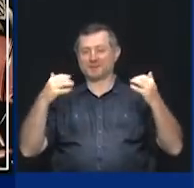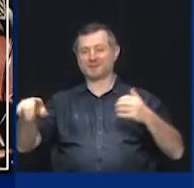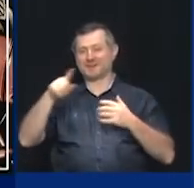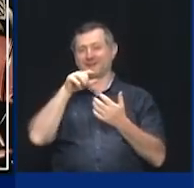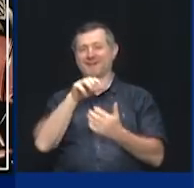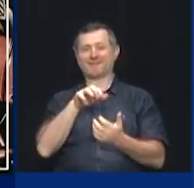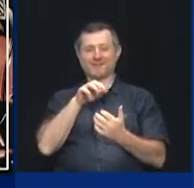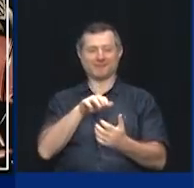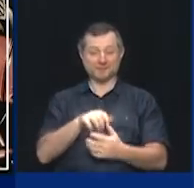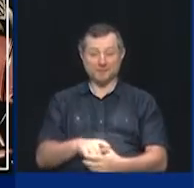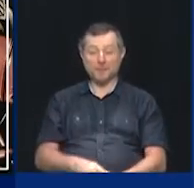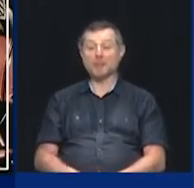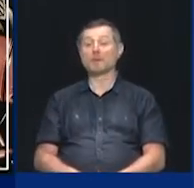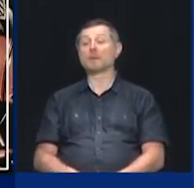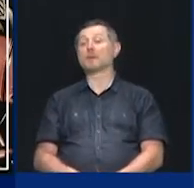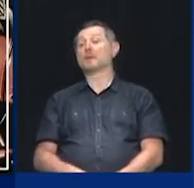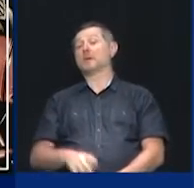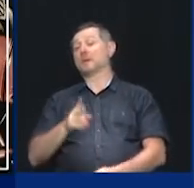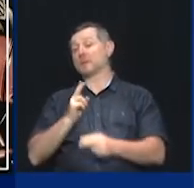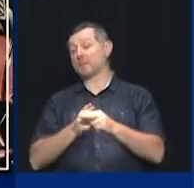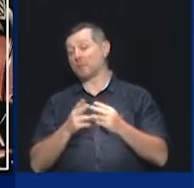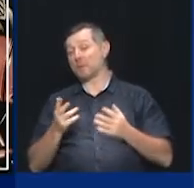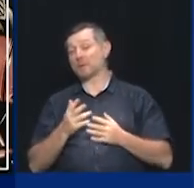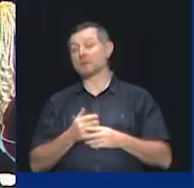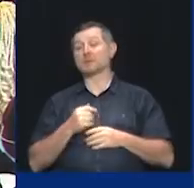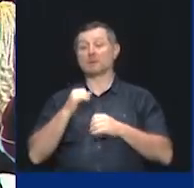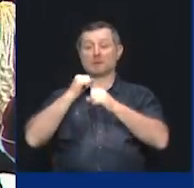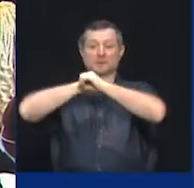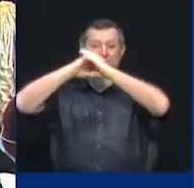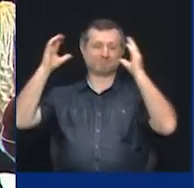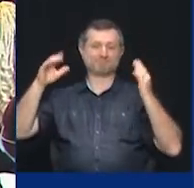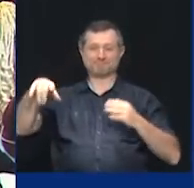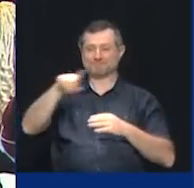You know the name? I can see it. Can you see it?